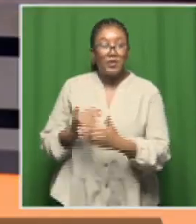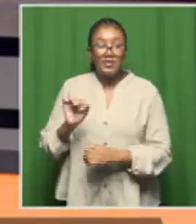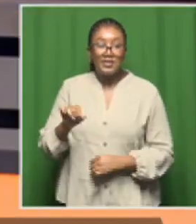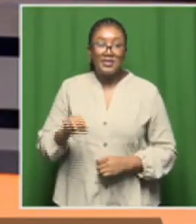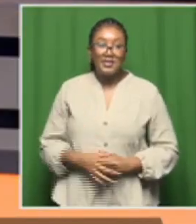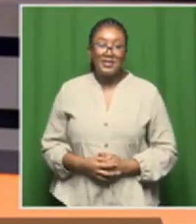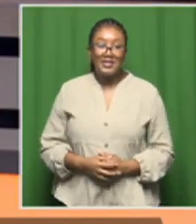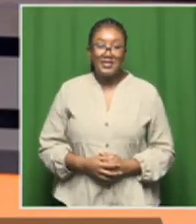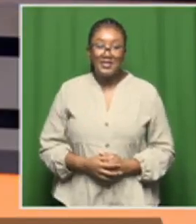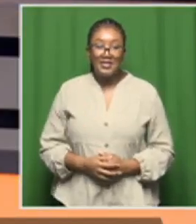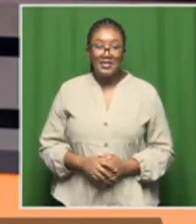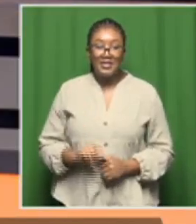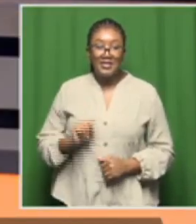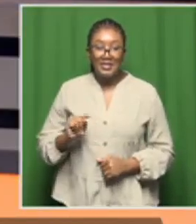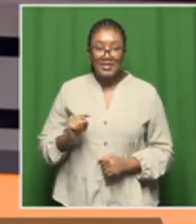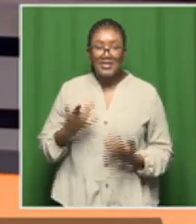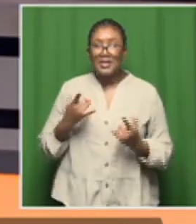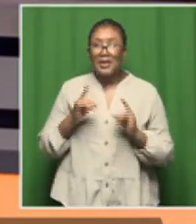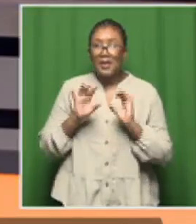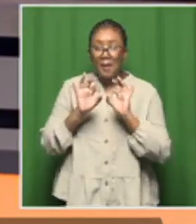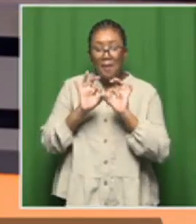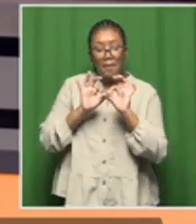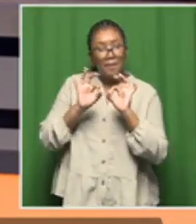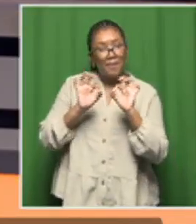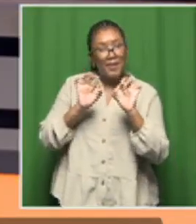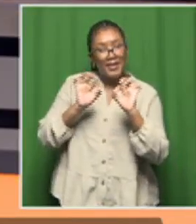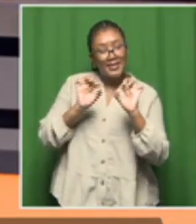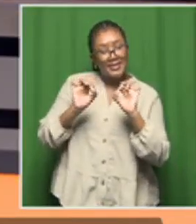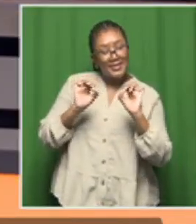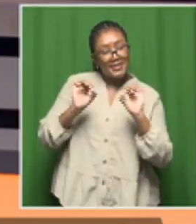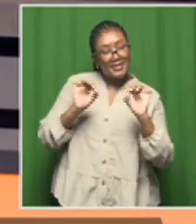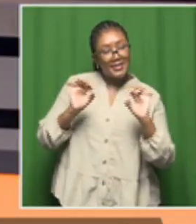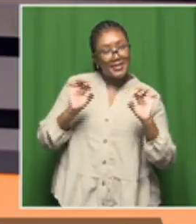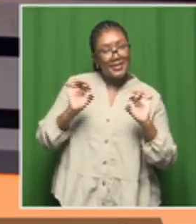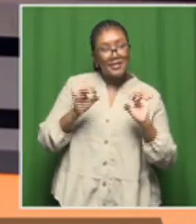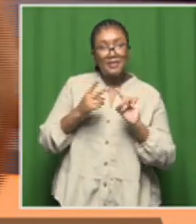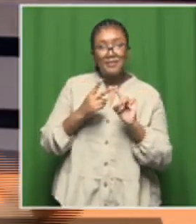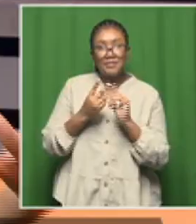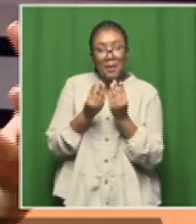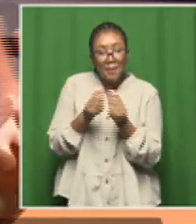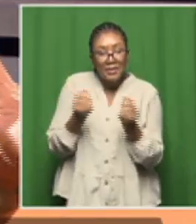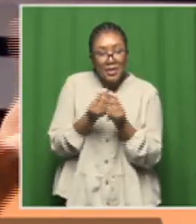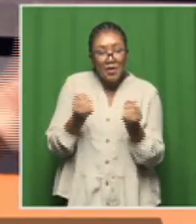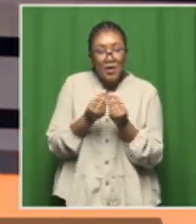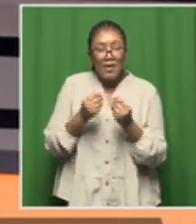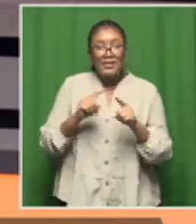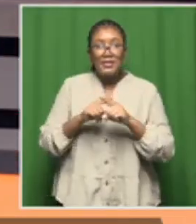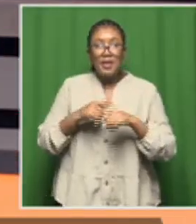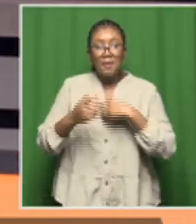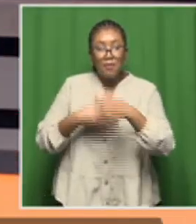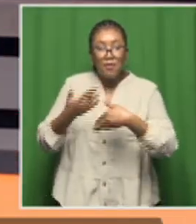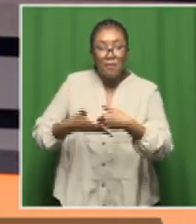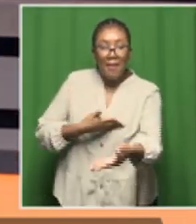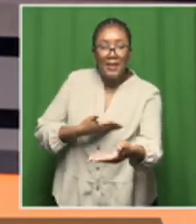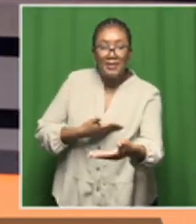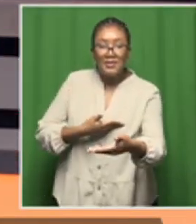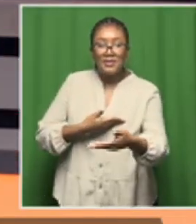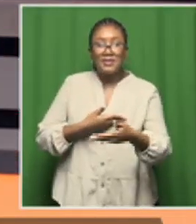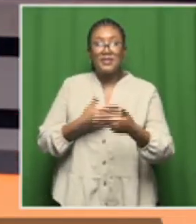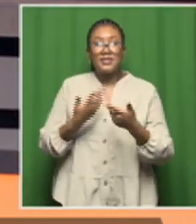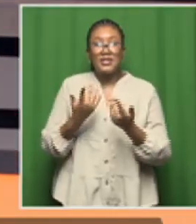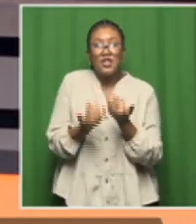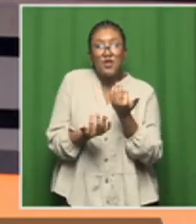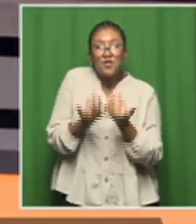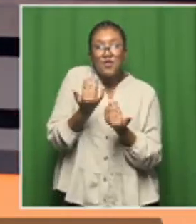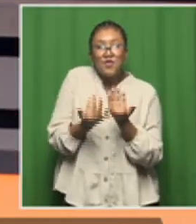Let's delve further into that. Beads, the materials that you use, they represent different things. So from the reed mats, perhaps to the beads that are used. I mean, offline